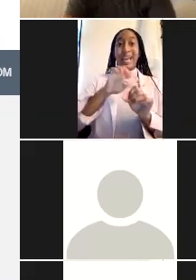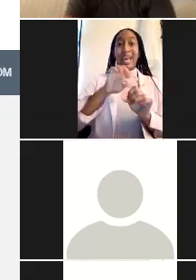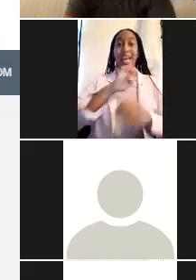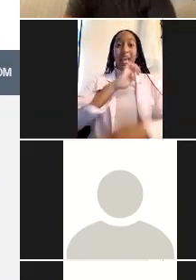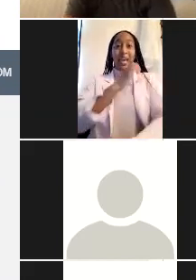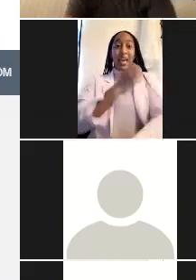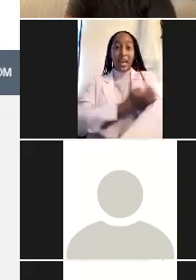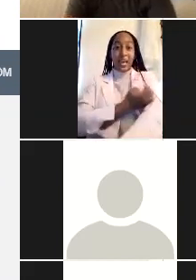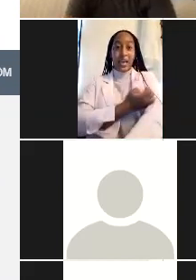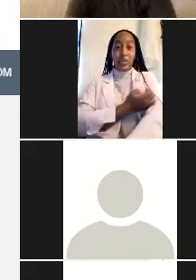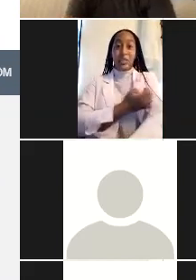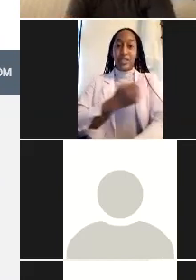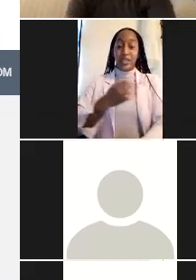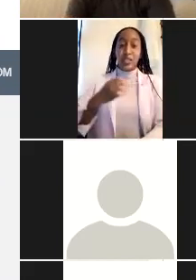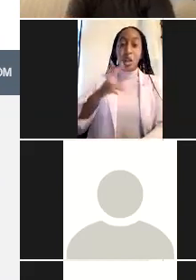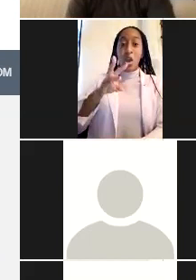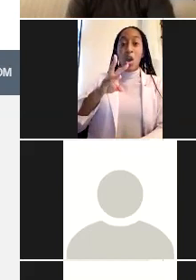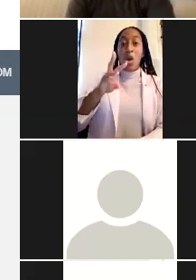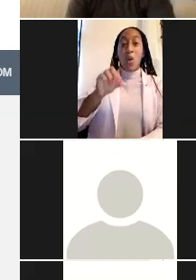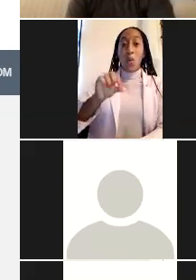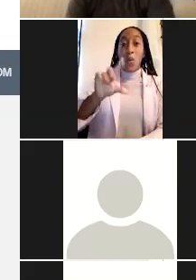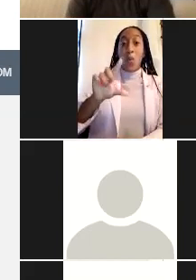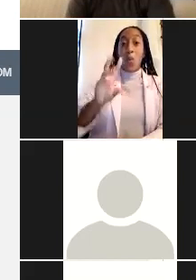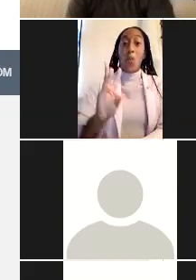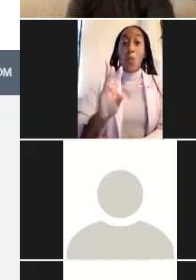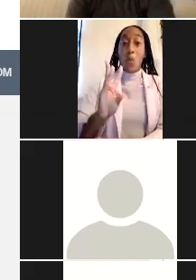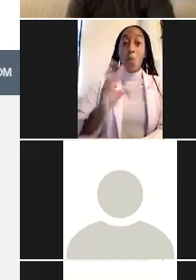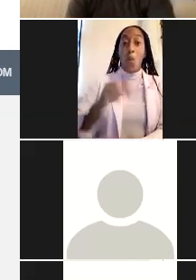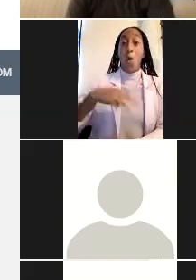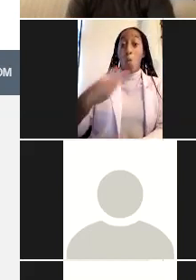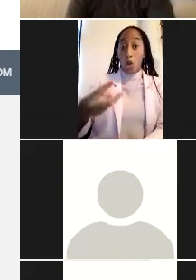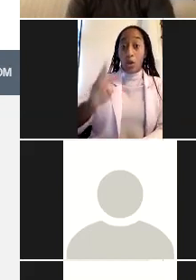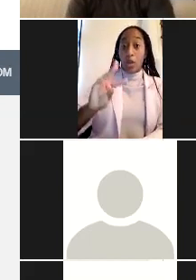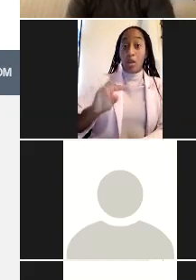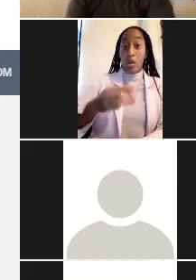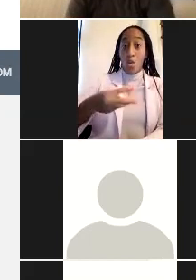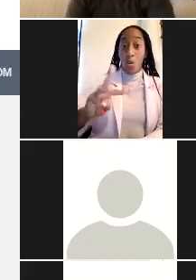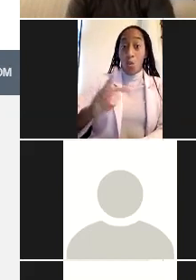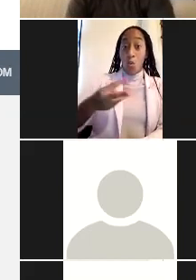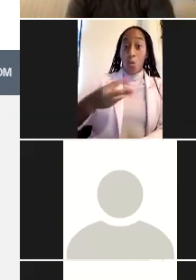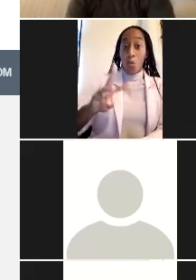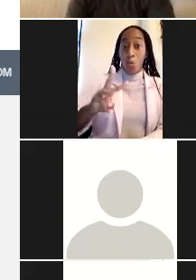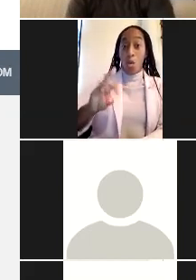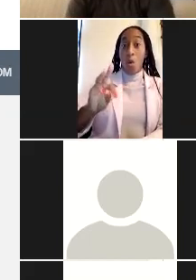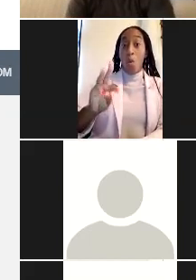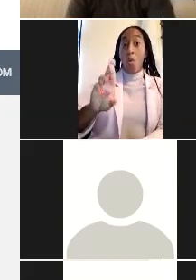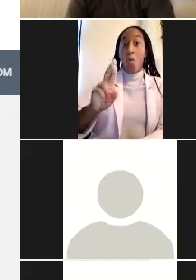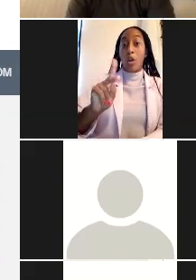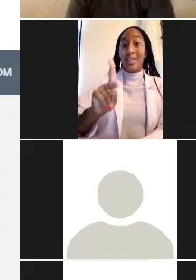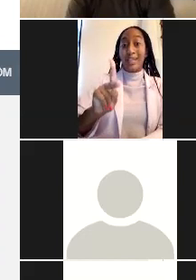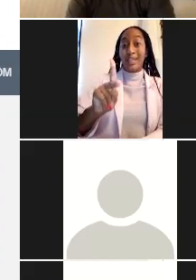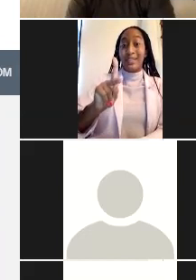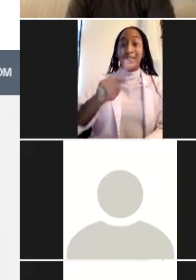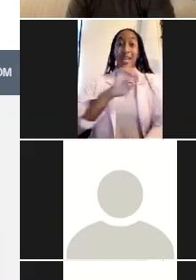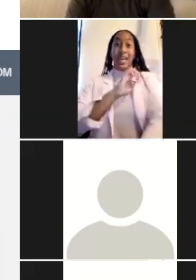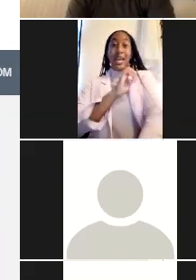between kinetic energy and gravitational potential energy and how the formulas for each one of